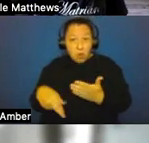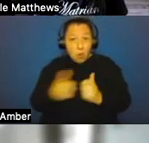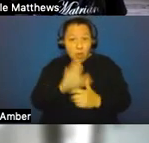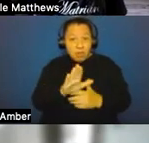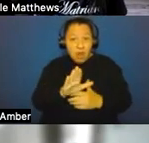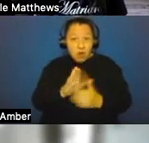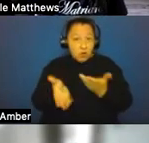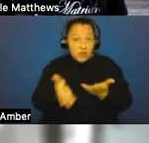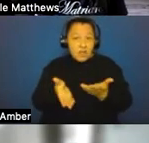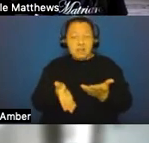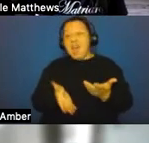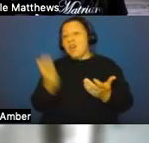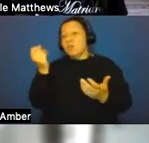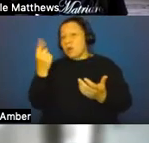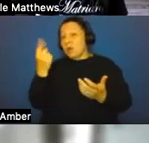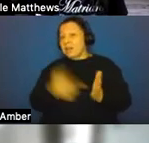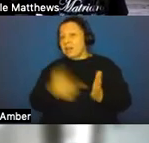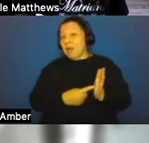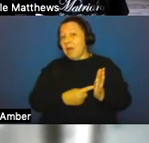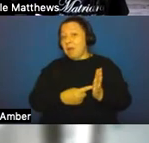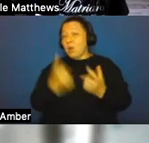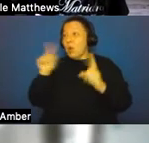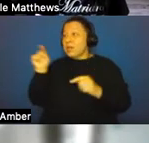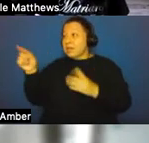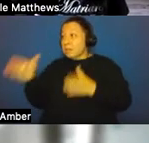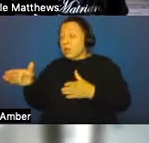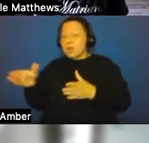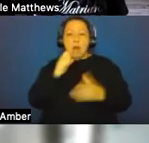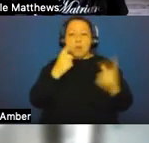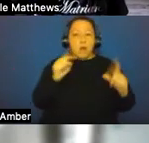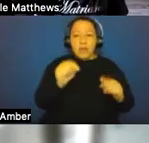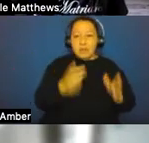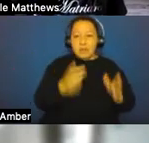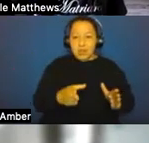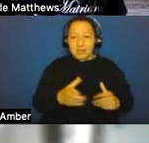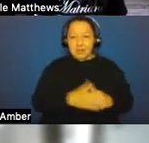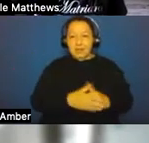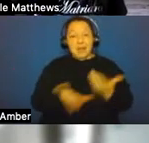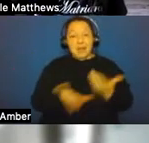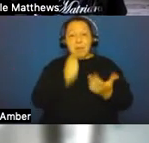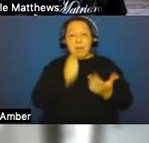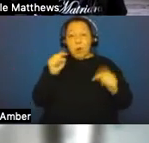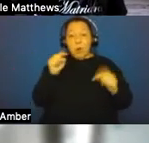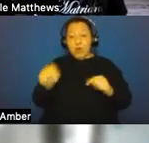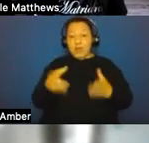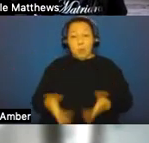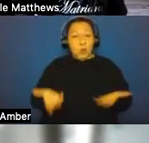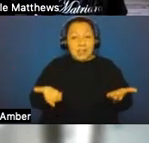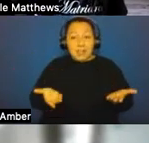person doesn't work for the next person. And so, maybe it won't work for this person. So having a number